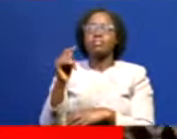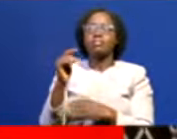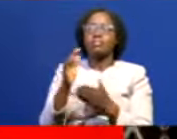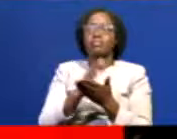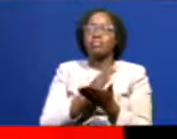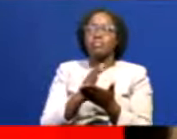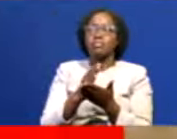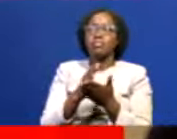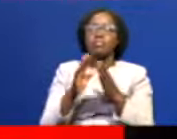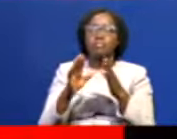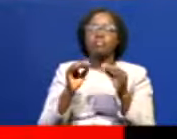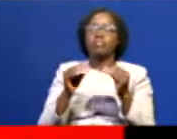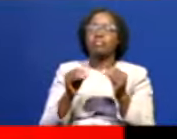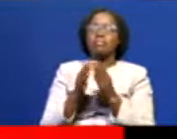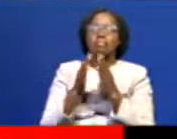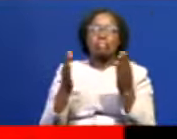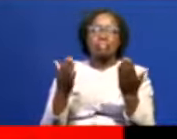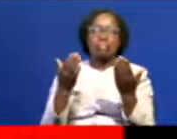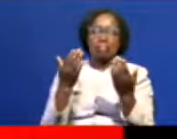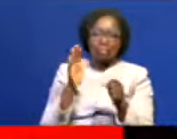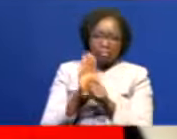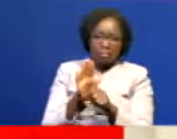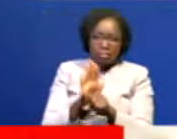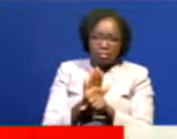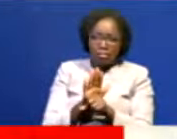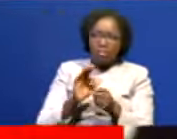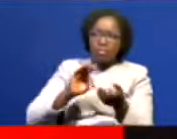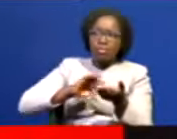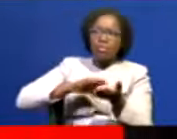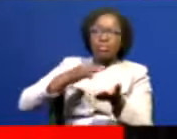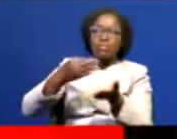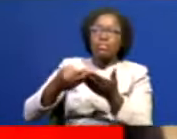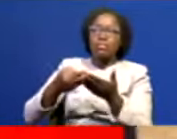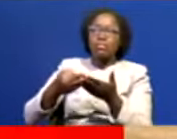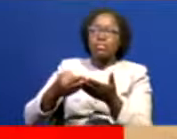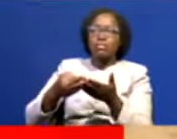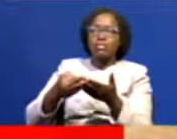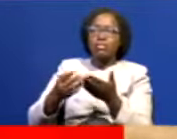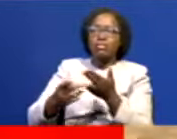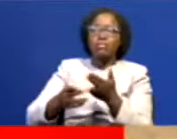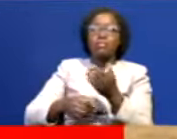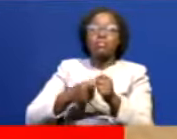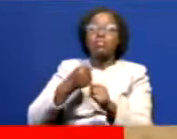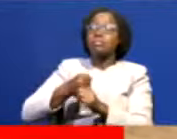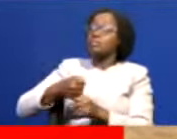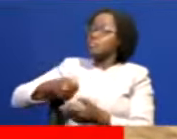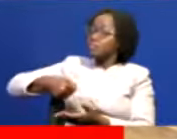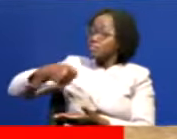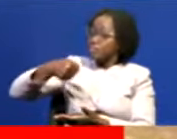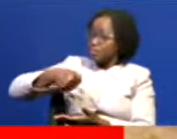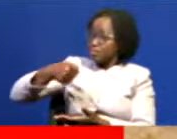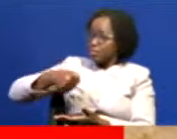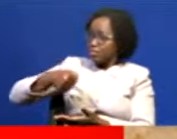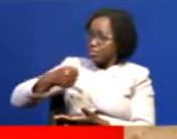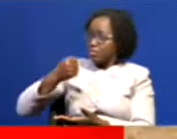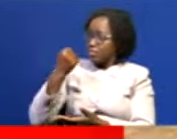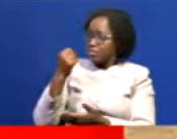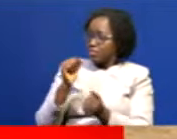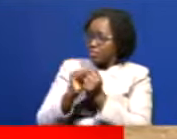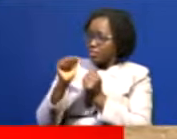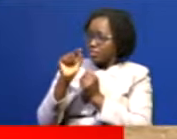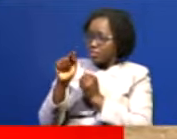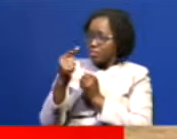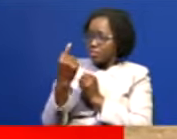sector received a huge amount of funding during this year's budget, where we saw 15.1 billion